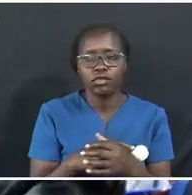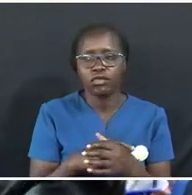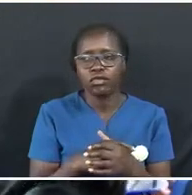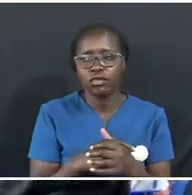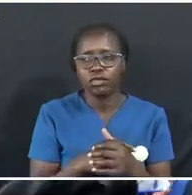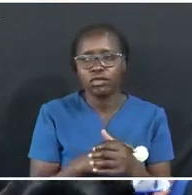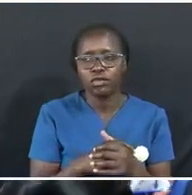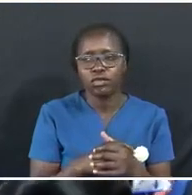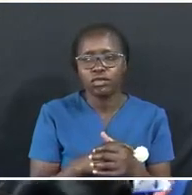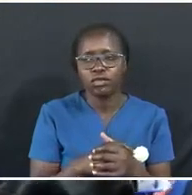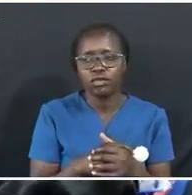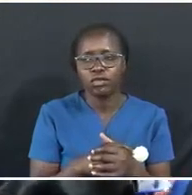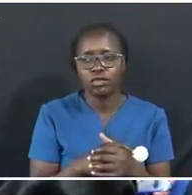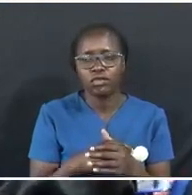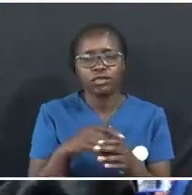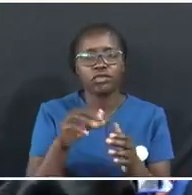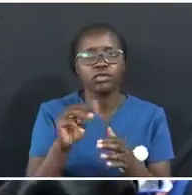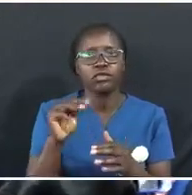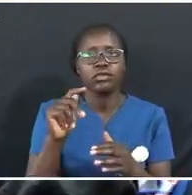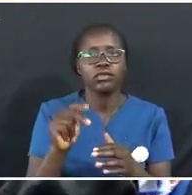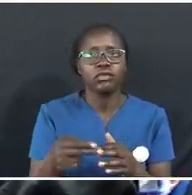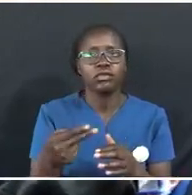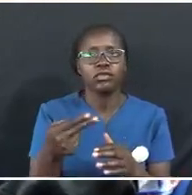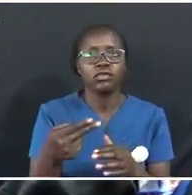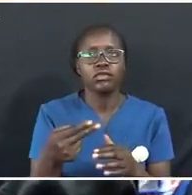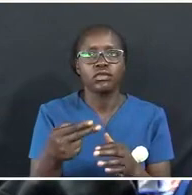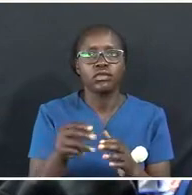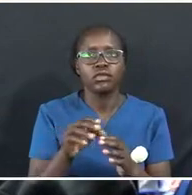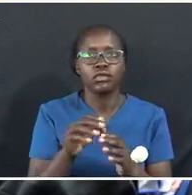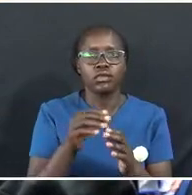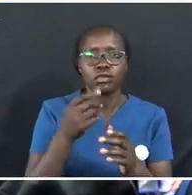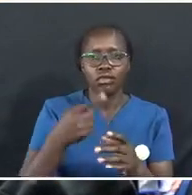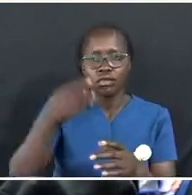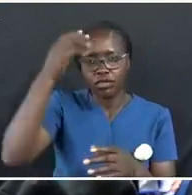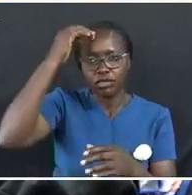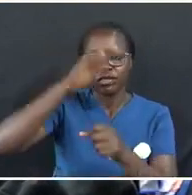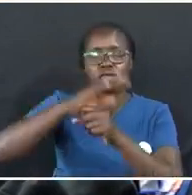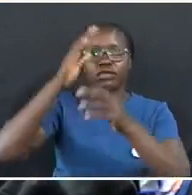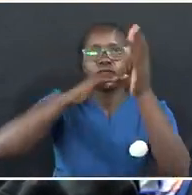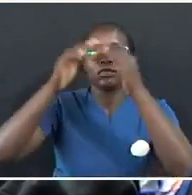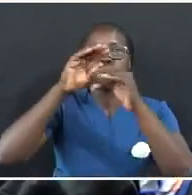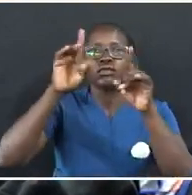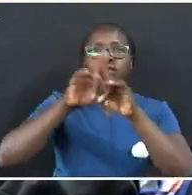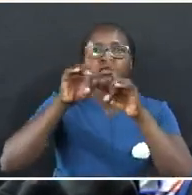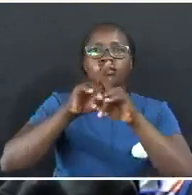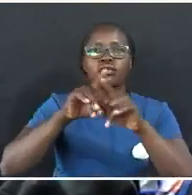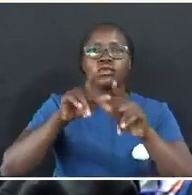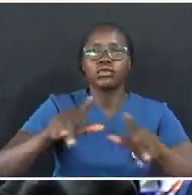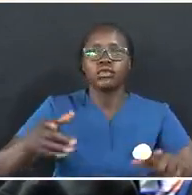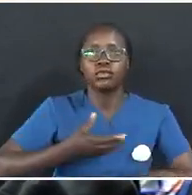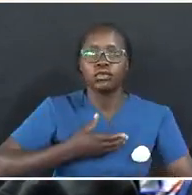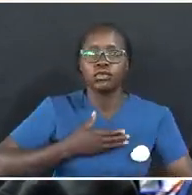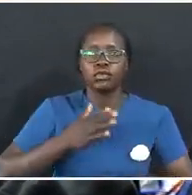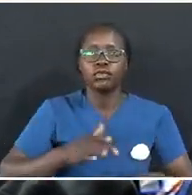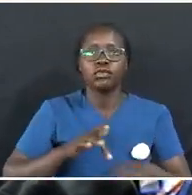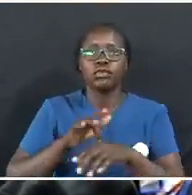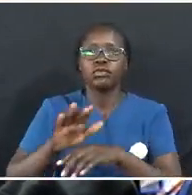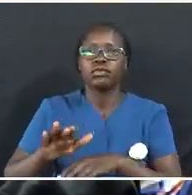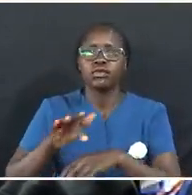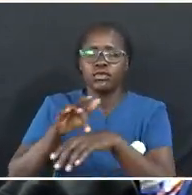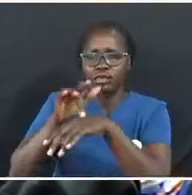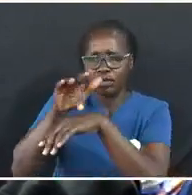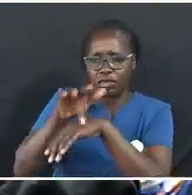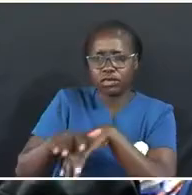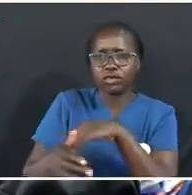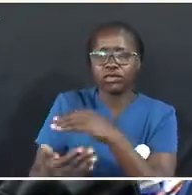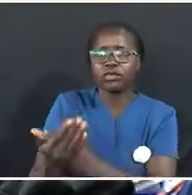Yes. Matthew chapter 20 verse 1 says, for the kingdom of heaven is like a landowner who went